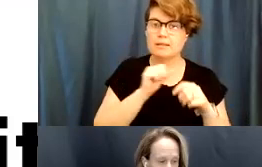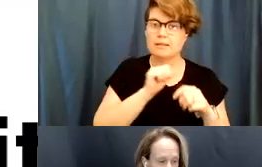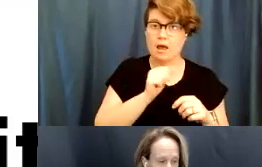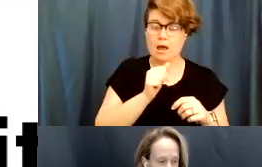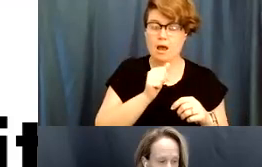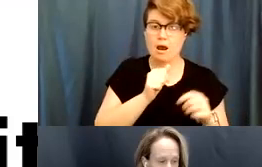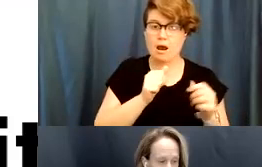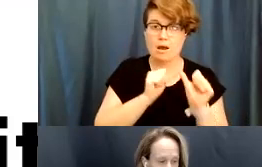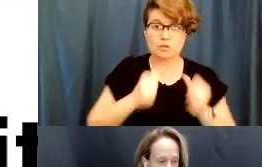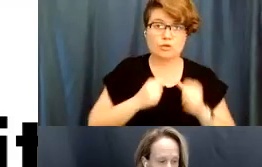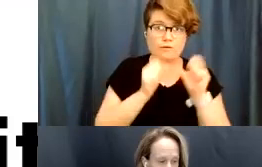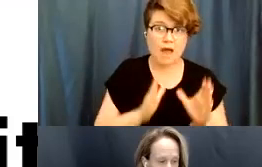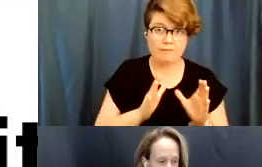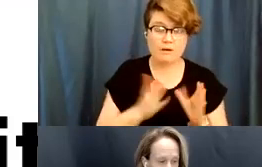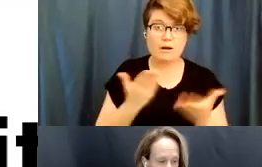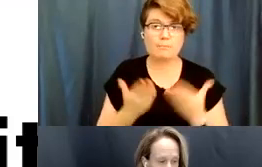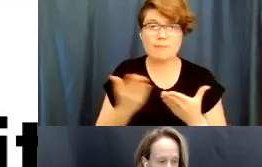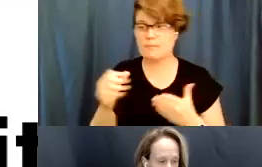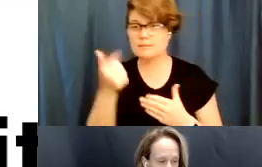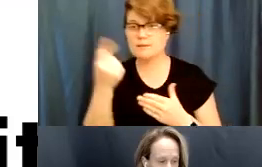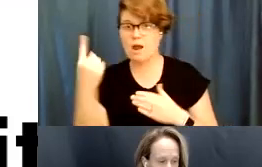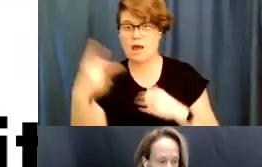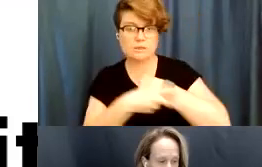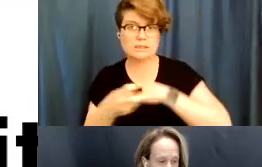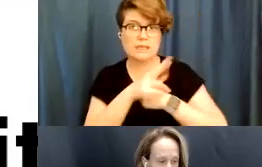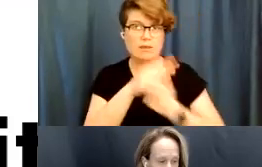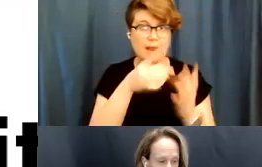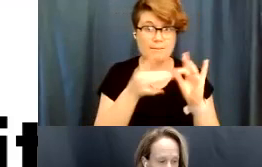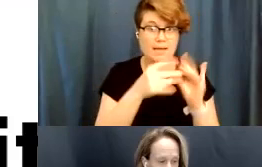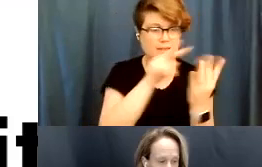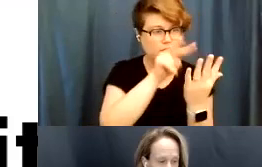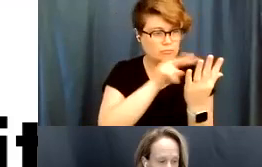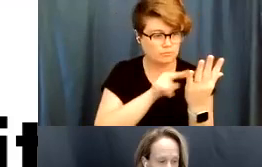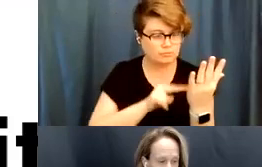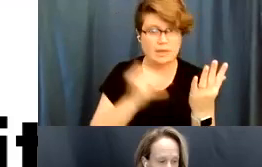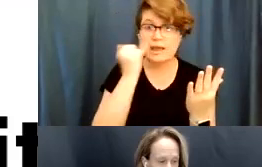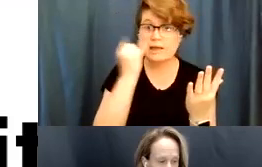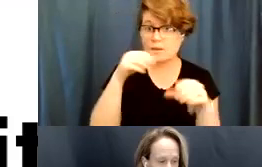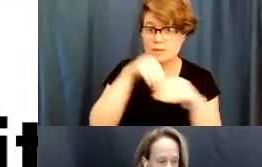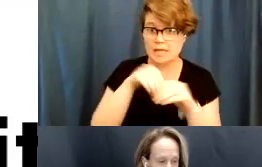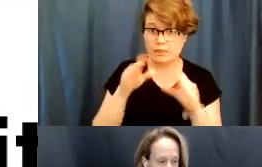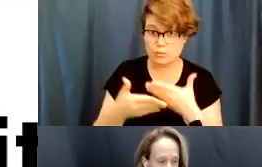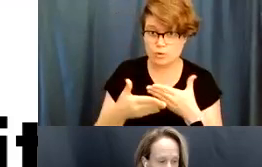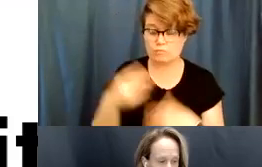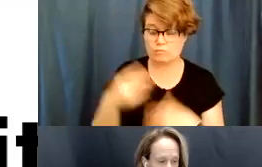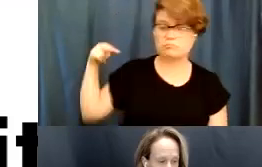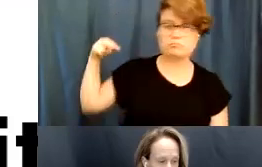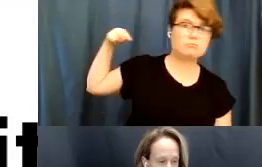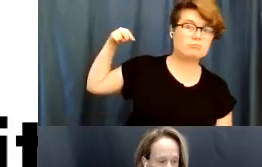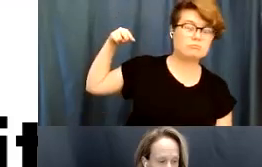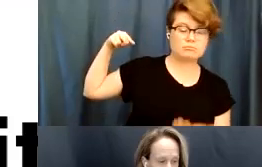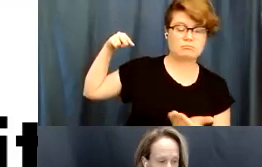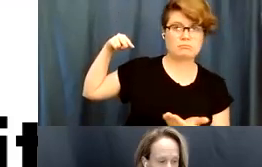message threads read. If someone sees them, if they're in the room with them, if they can see over their shoulder,